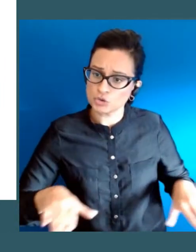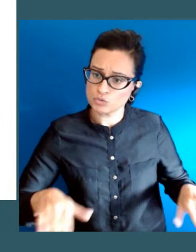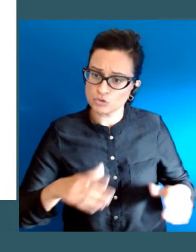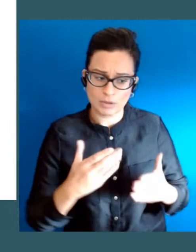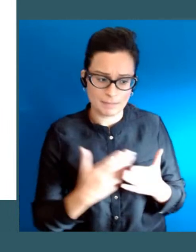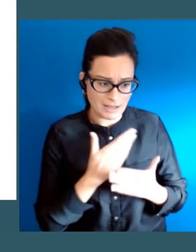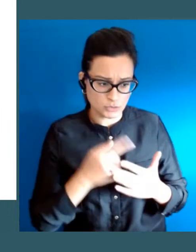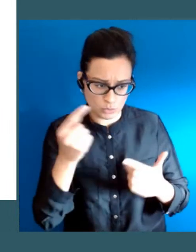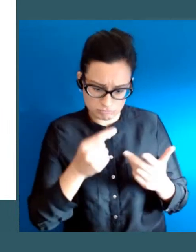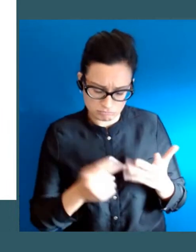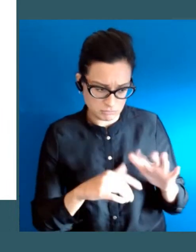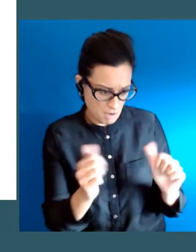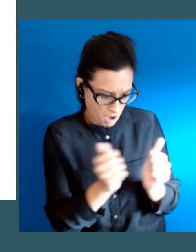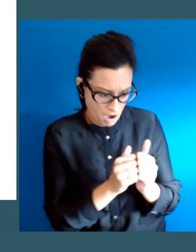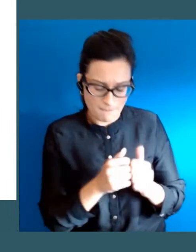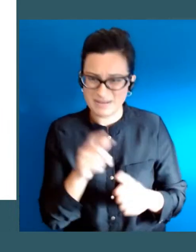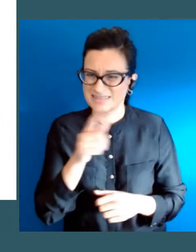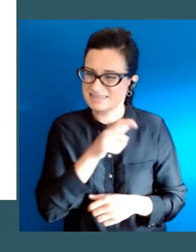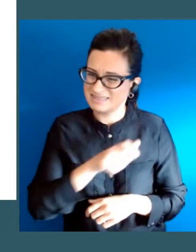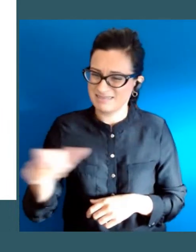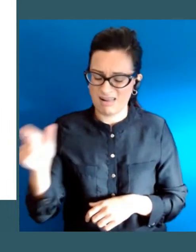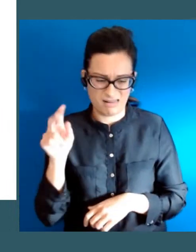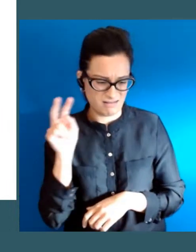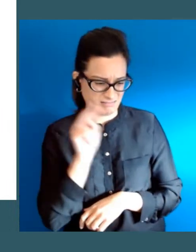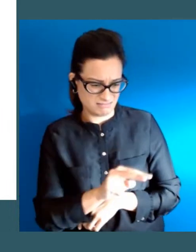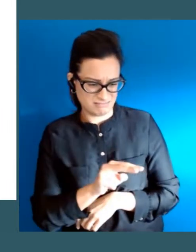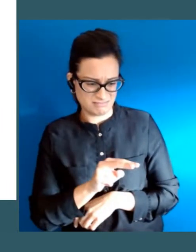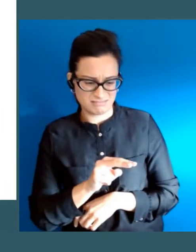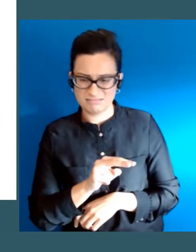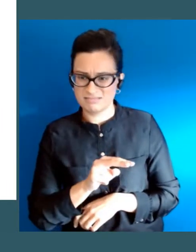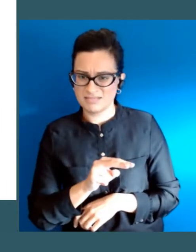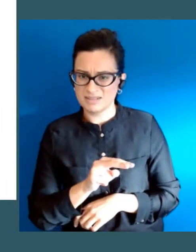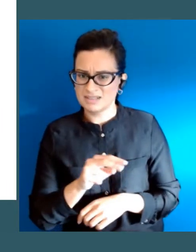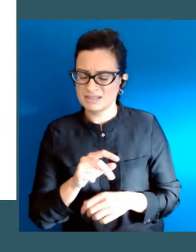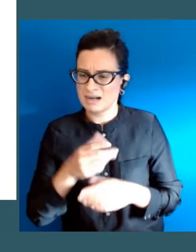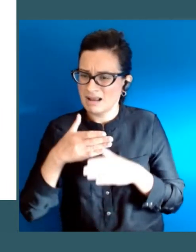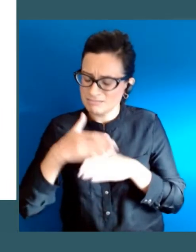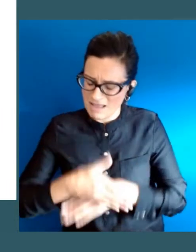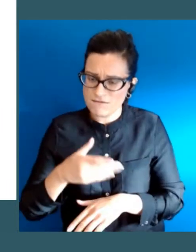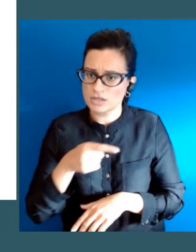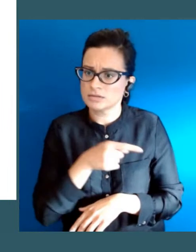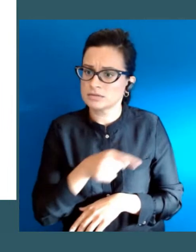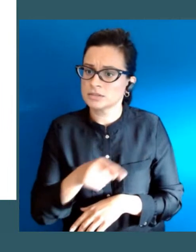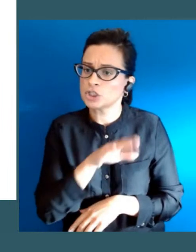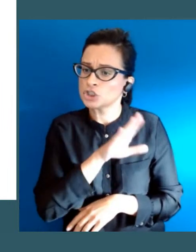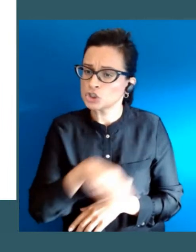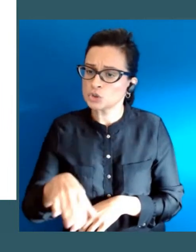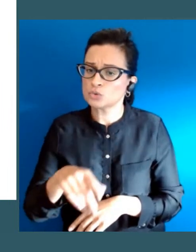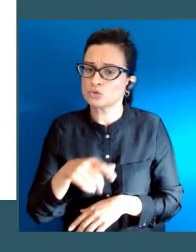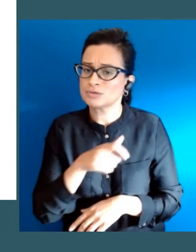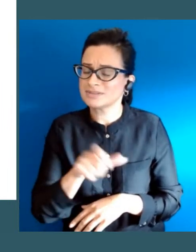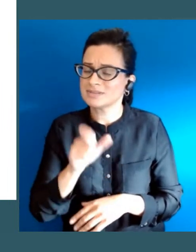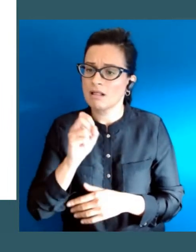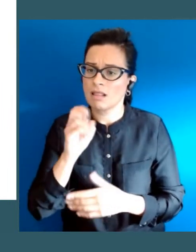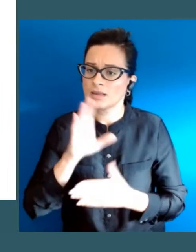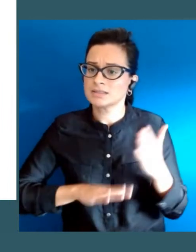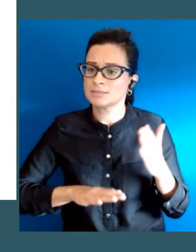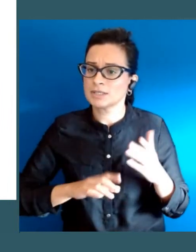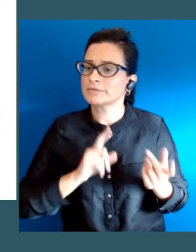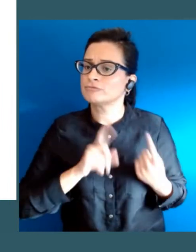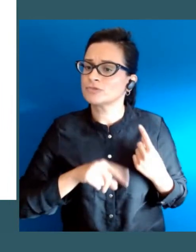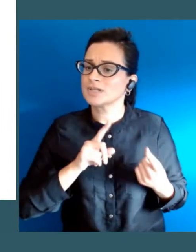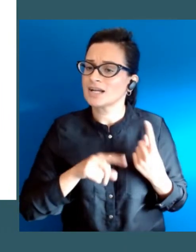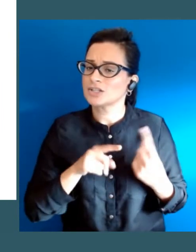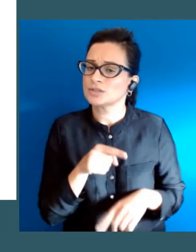But still, in spite of best efforts, they were still continuing to experience allergic reactions.